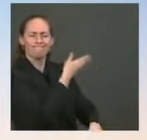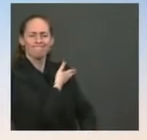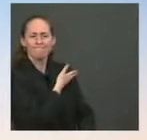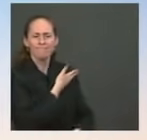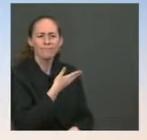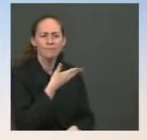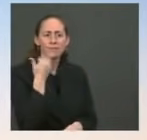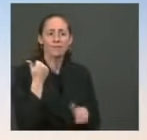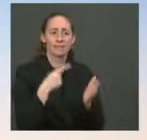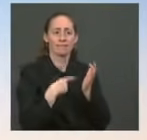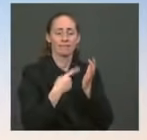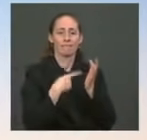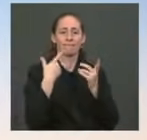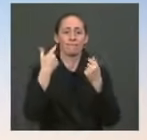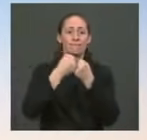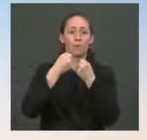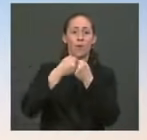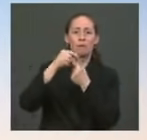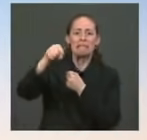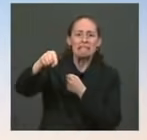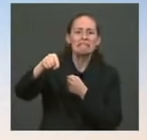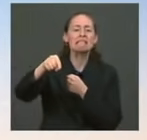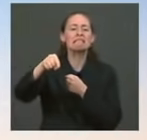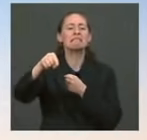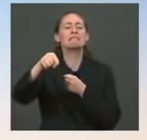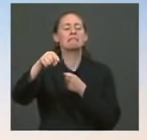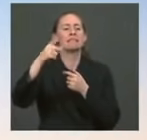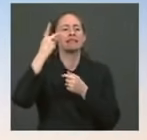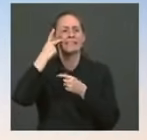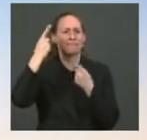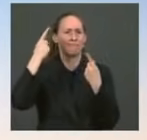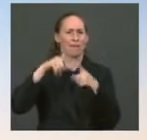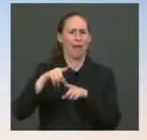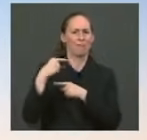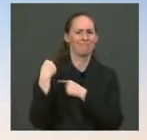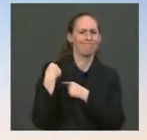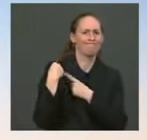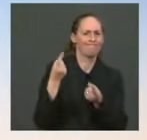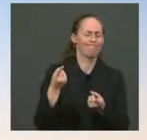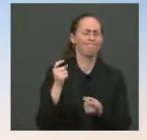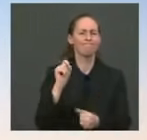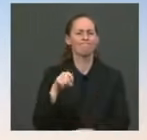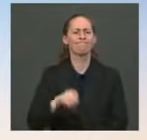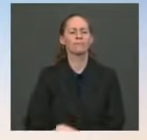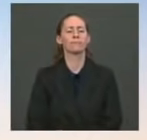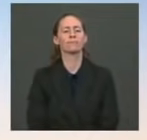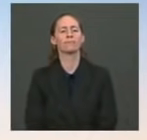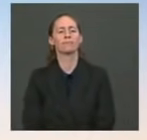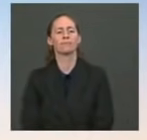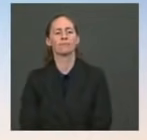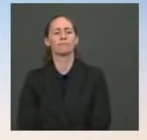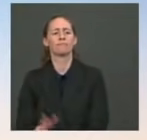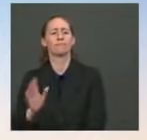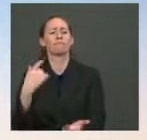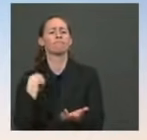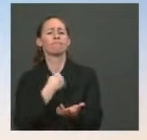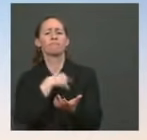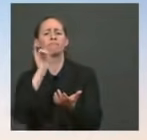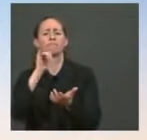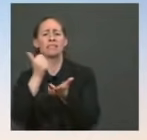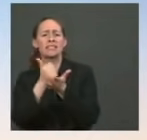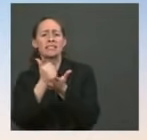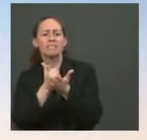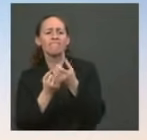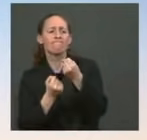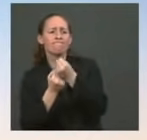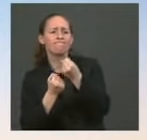borders. We've seen some impacts of those over the course of the last several months. It also includes providing assistance and engaging closely with